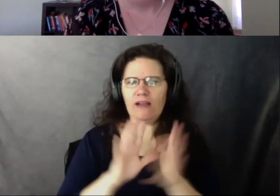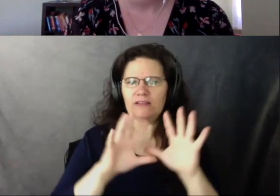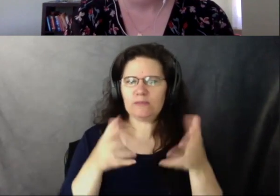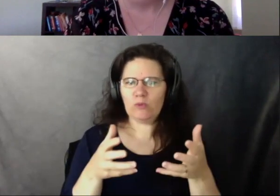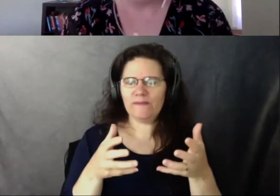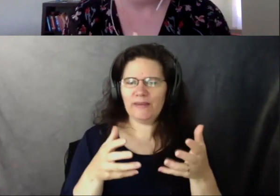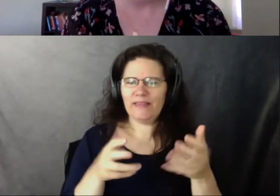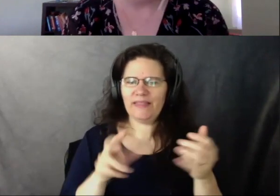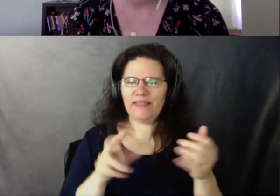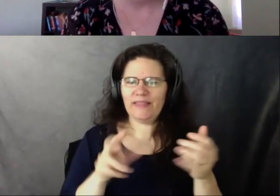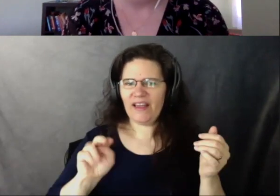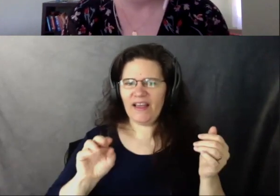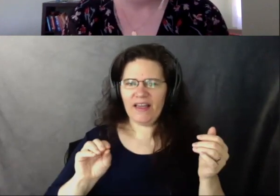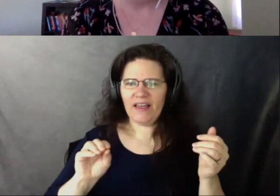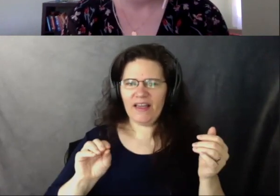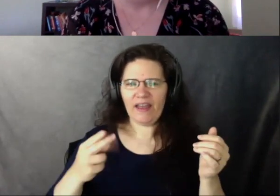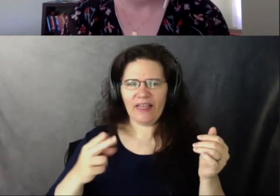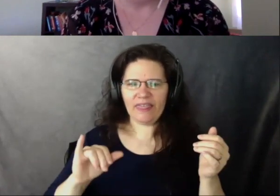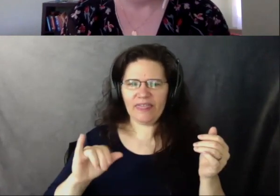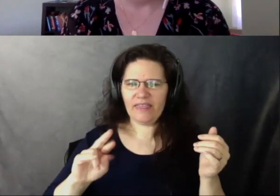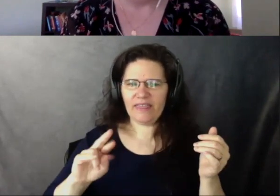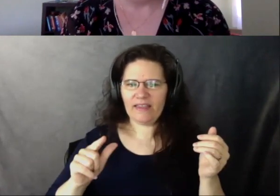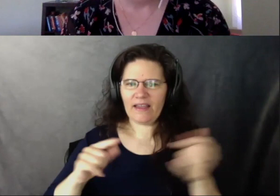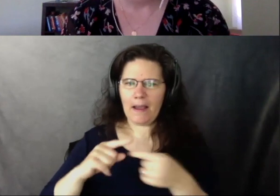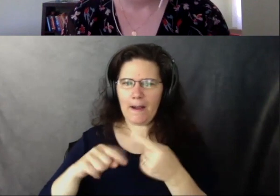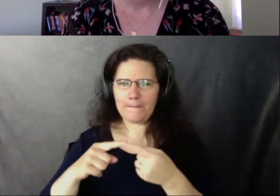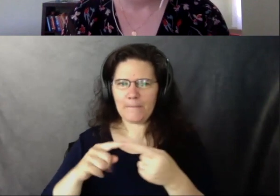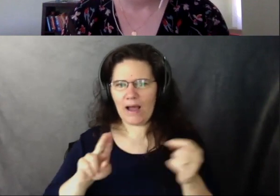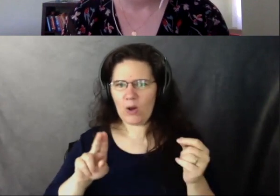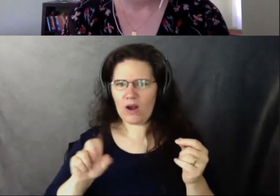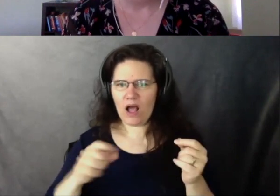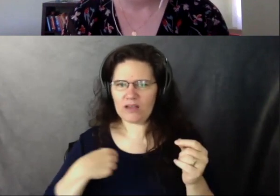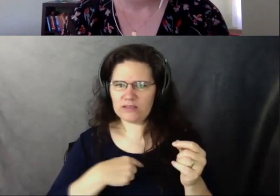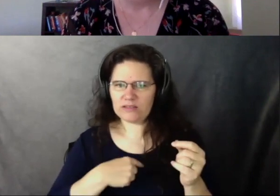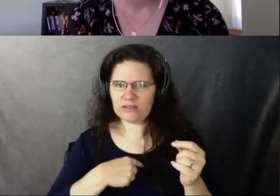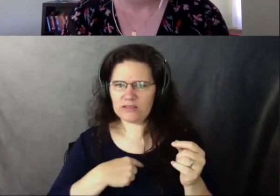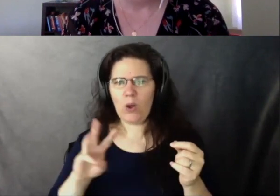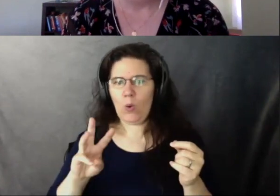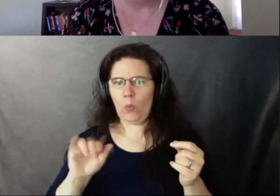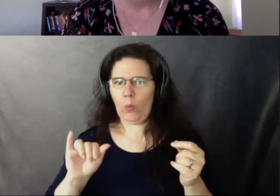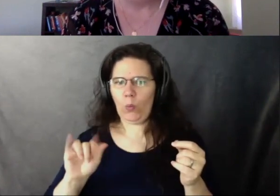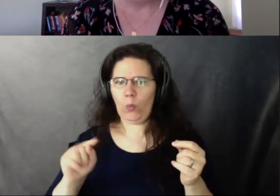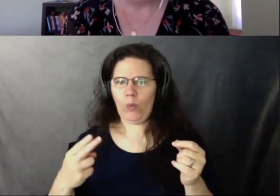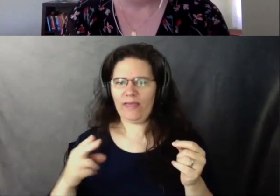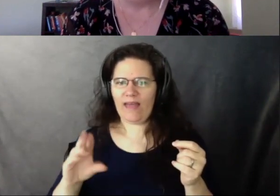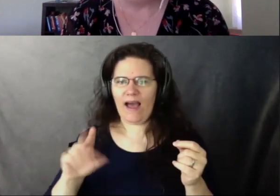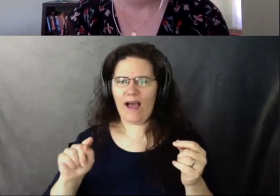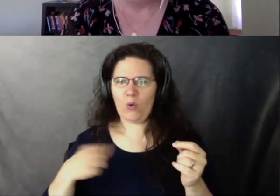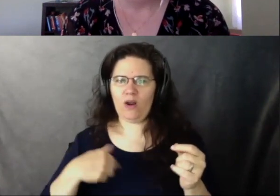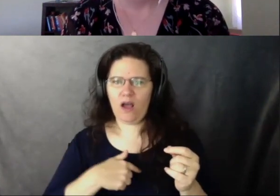practice that you can implement with anything that you do, is just not only let people